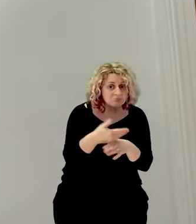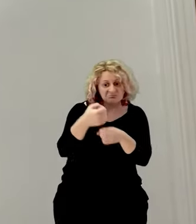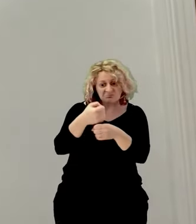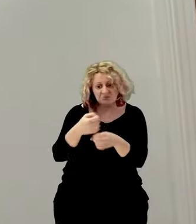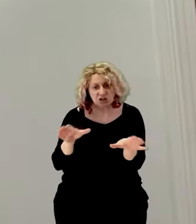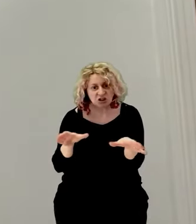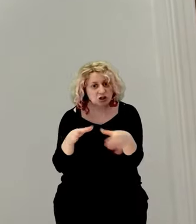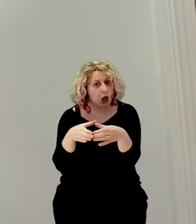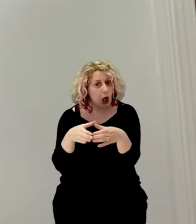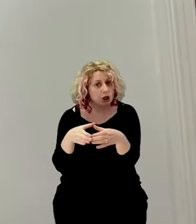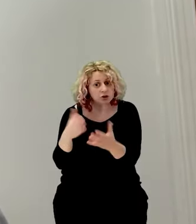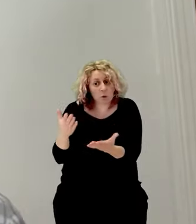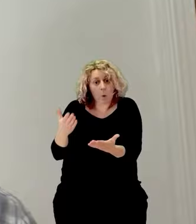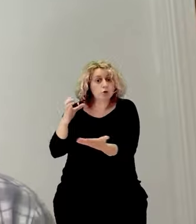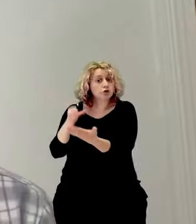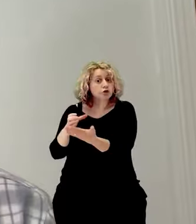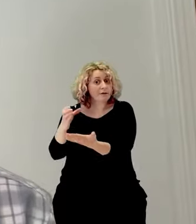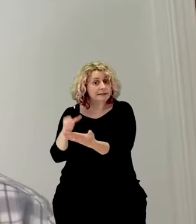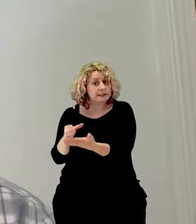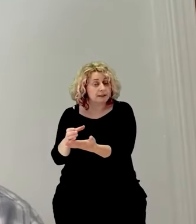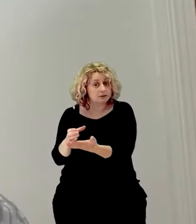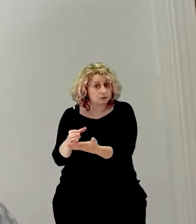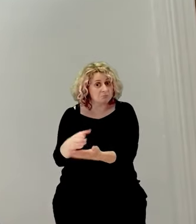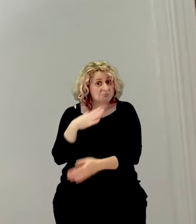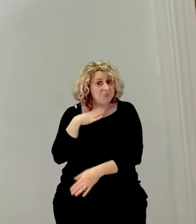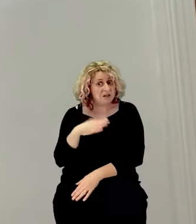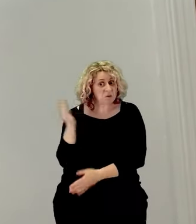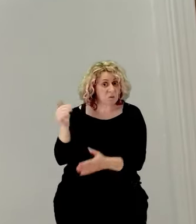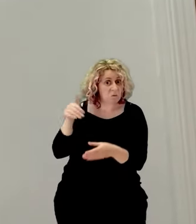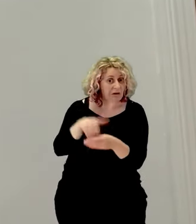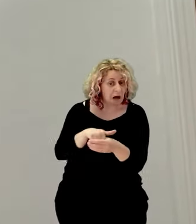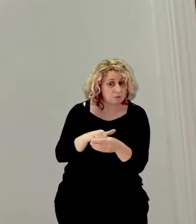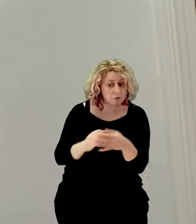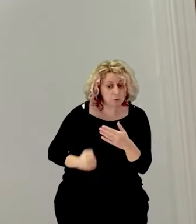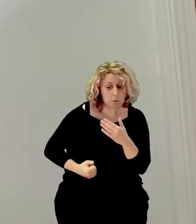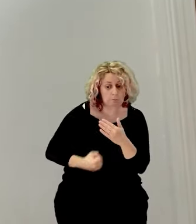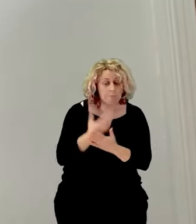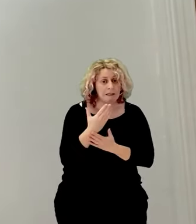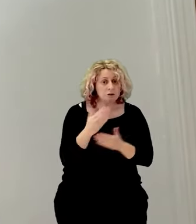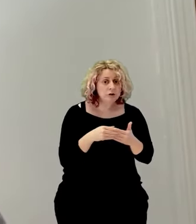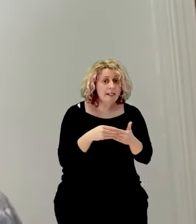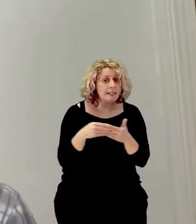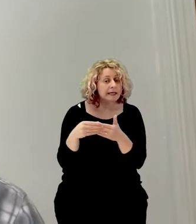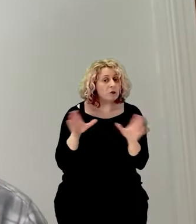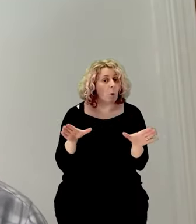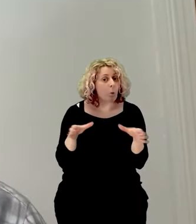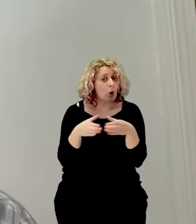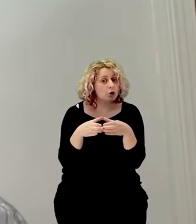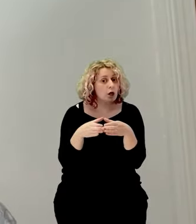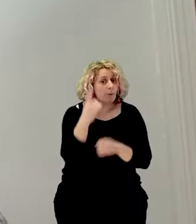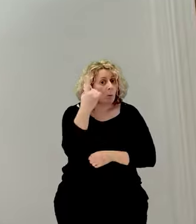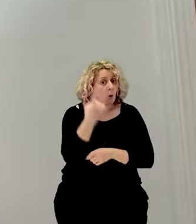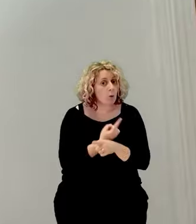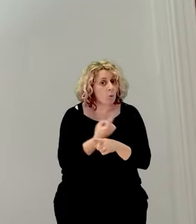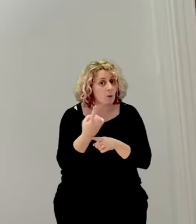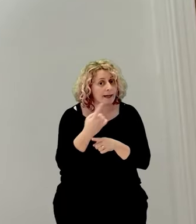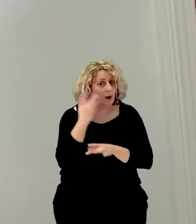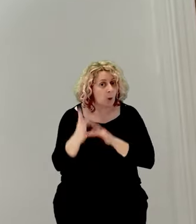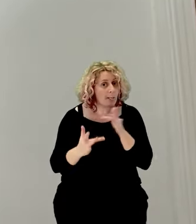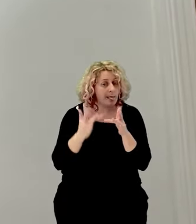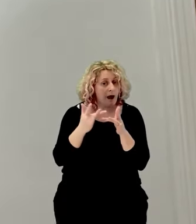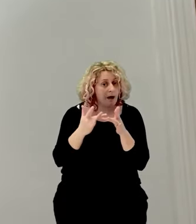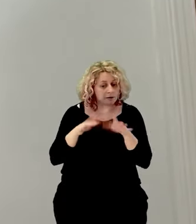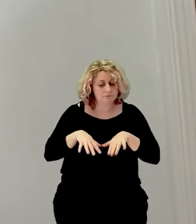in the workplace or in a church or a charity? If so, you won't want to miss out on the Emerging Leaders Workshop,